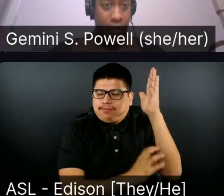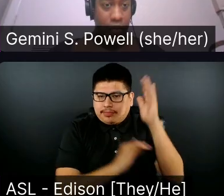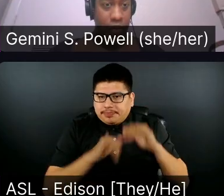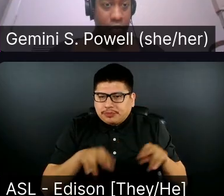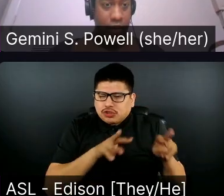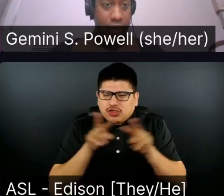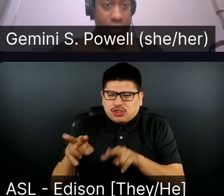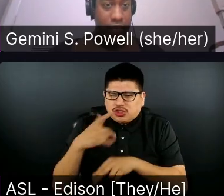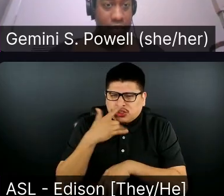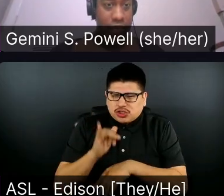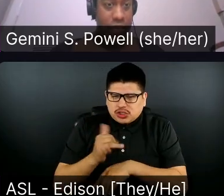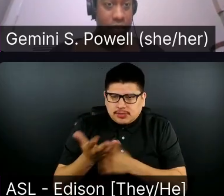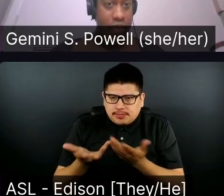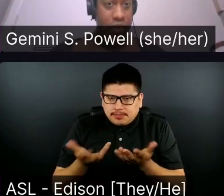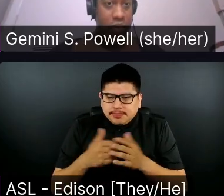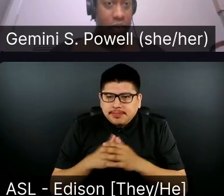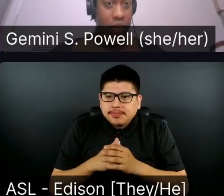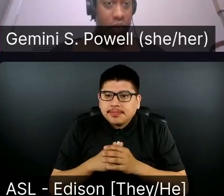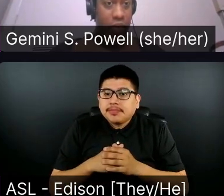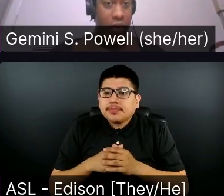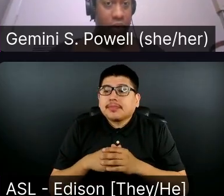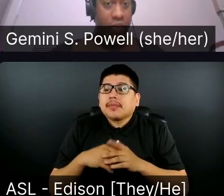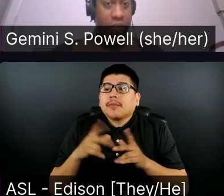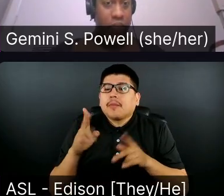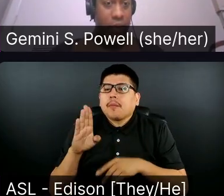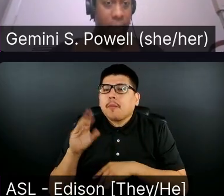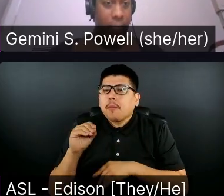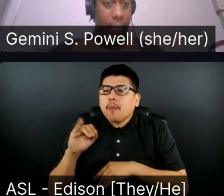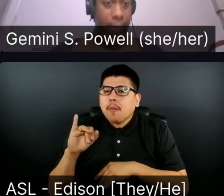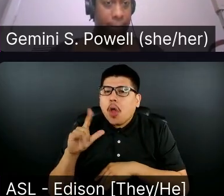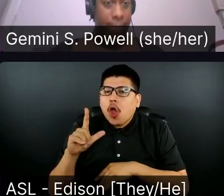a boilerplate. Right.